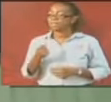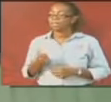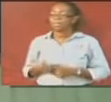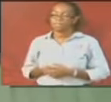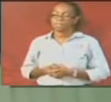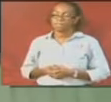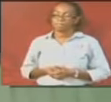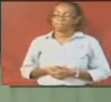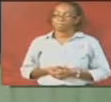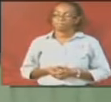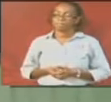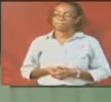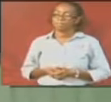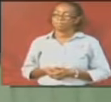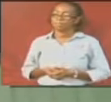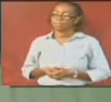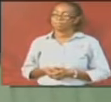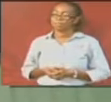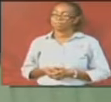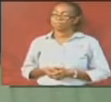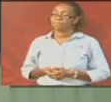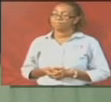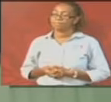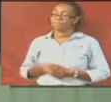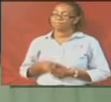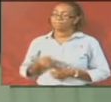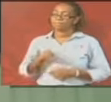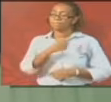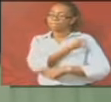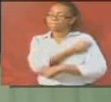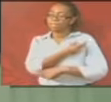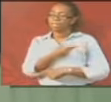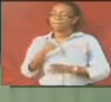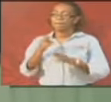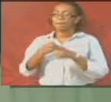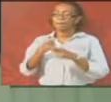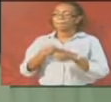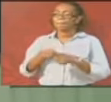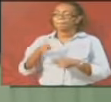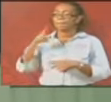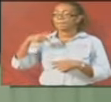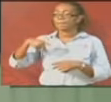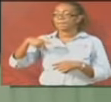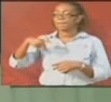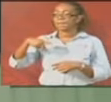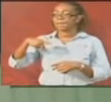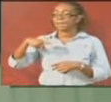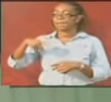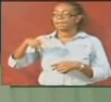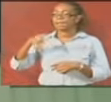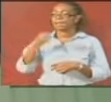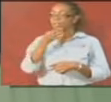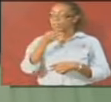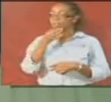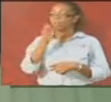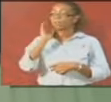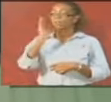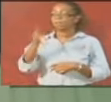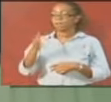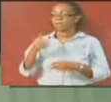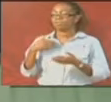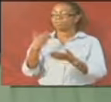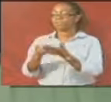the Pfizer vaccine, or the possibility that it could be one of the vaccines we'll be getting in, what is the ministry's policy